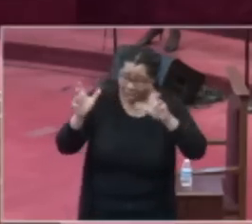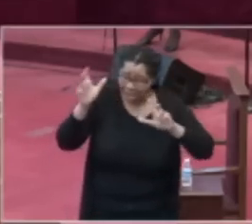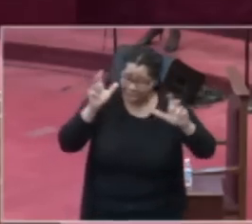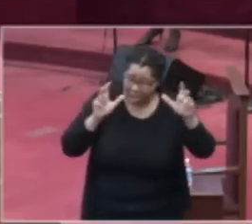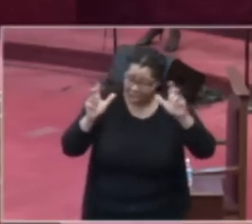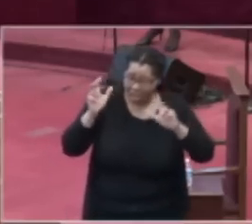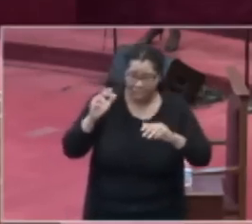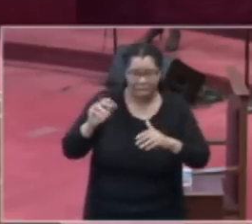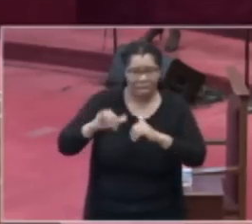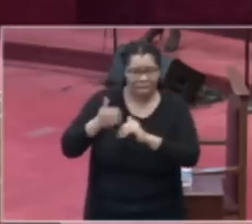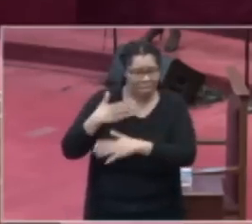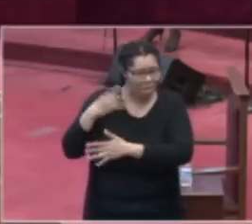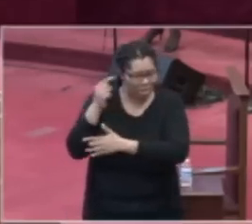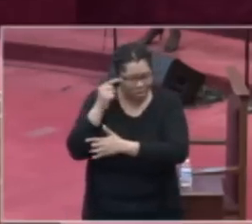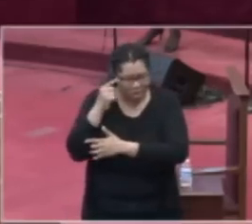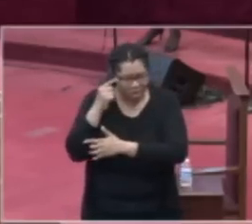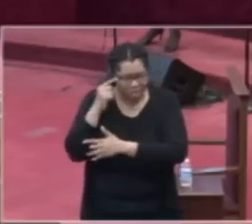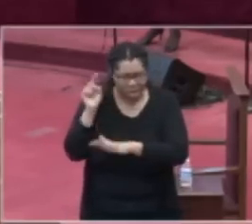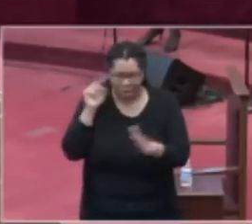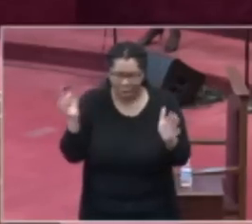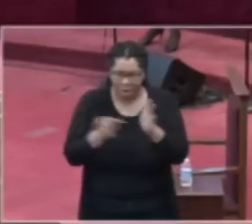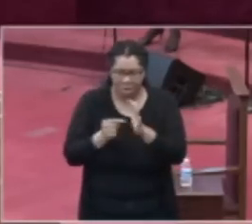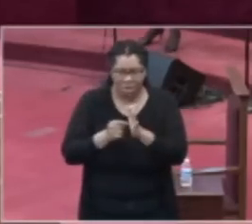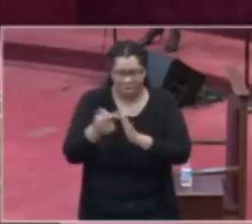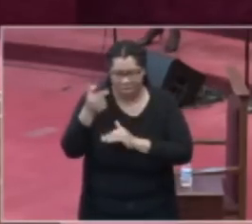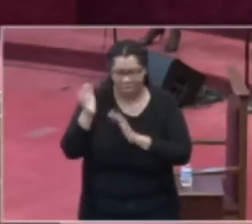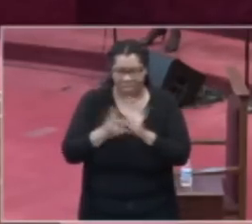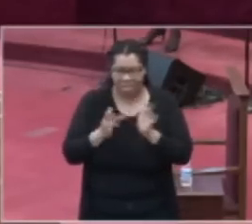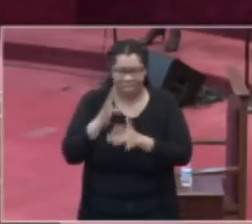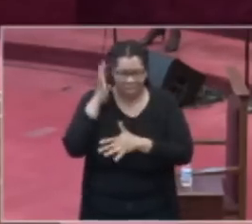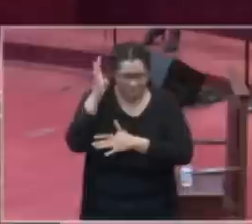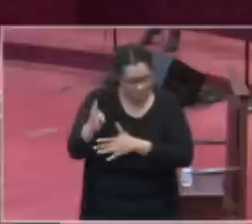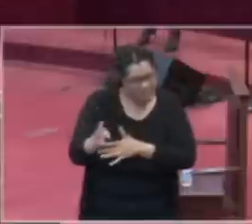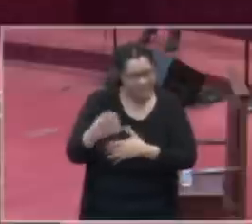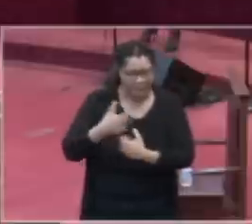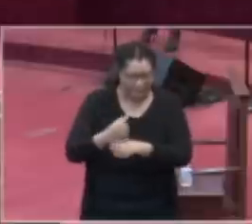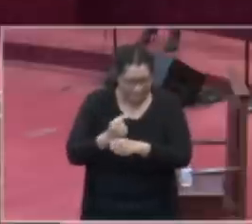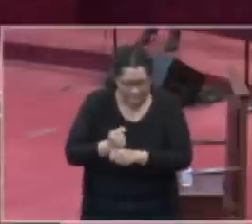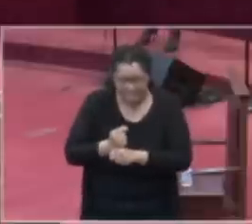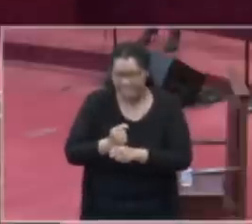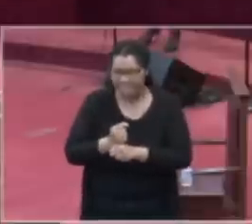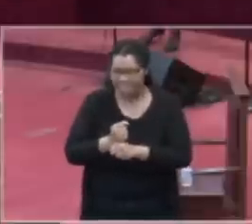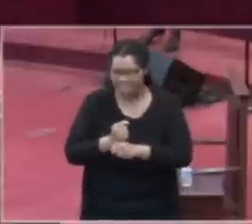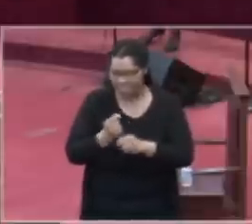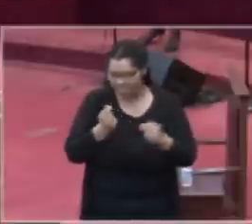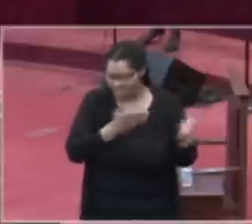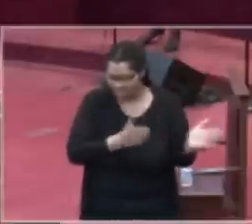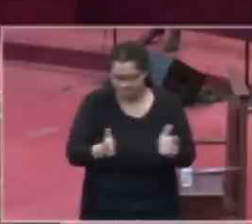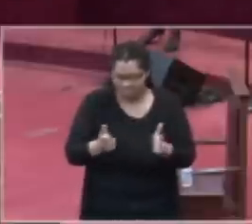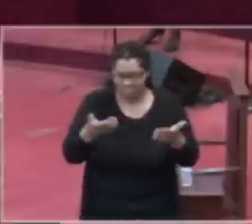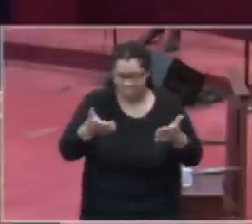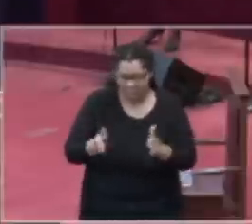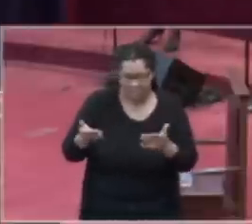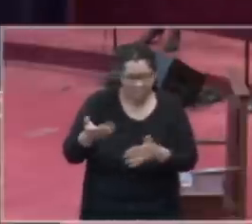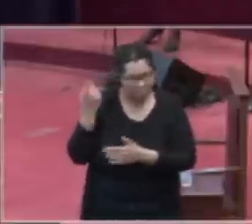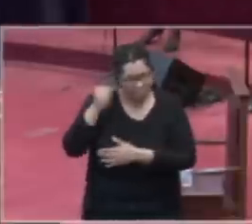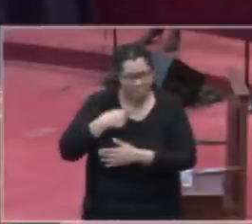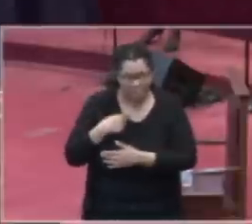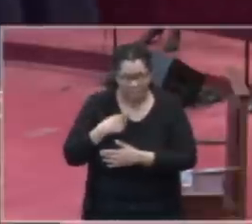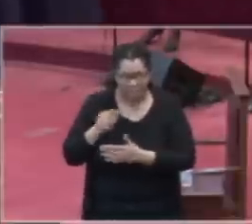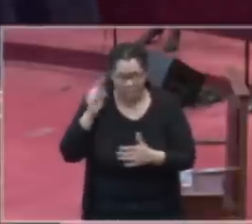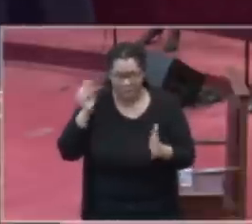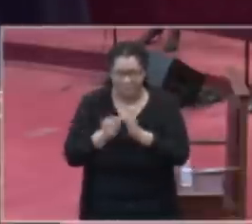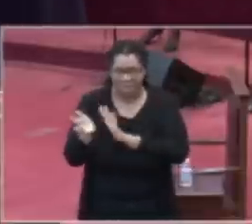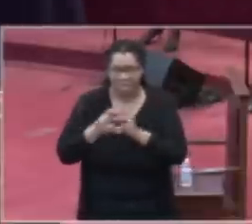my thoughts. I watch him create and orchestrate in life. I witness him wrap his